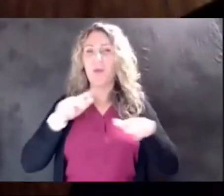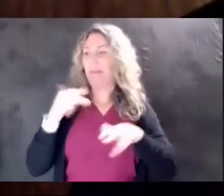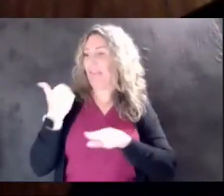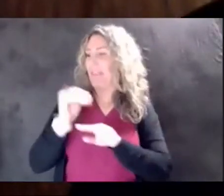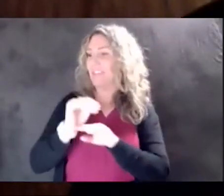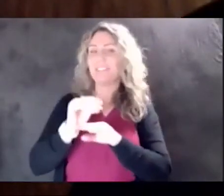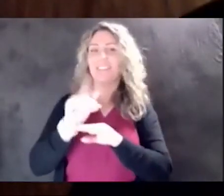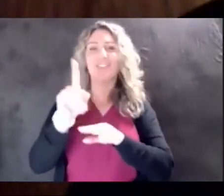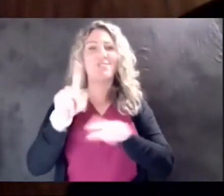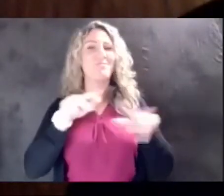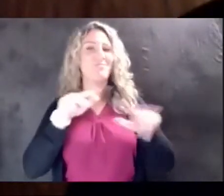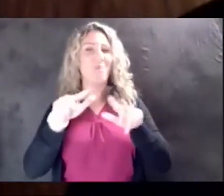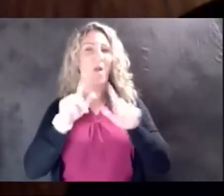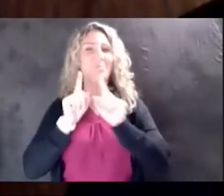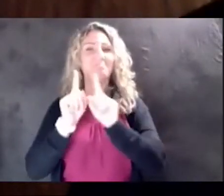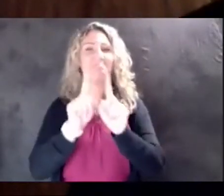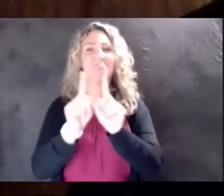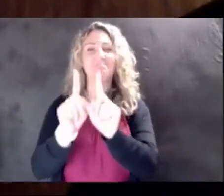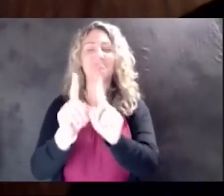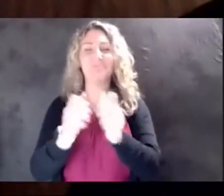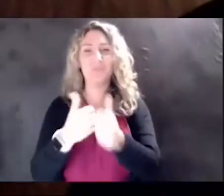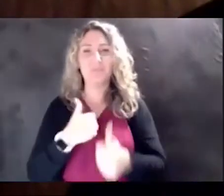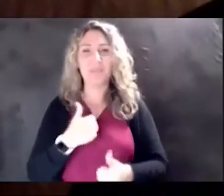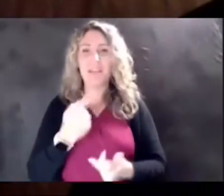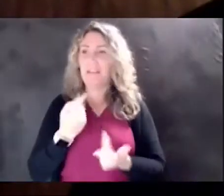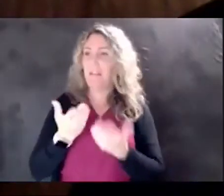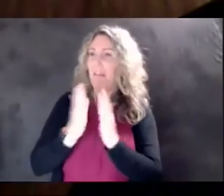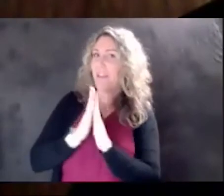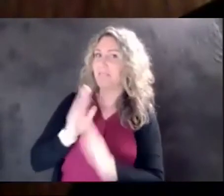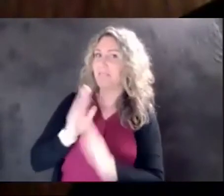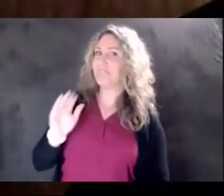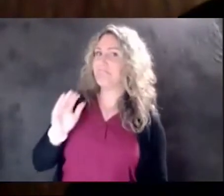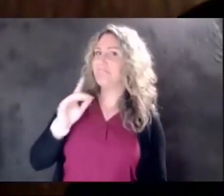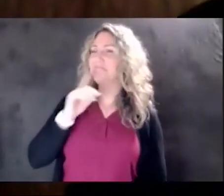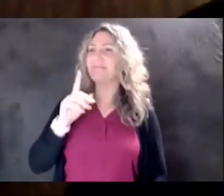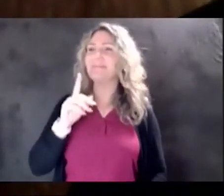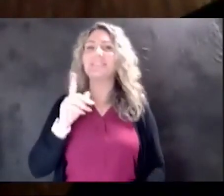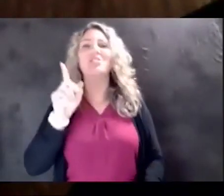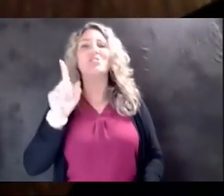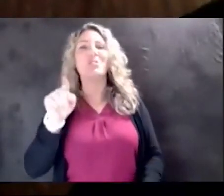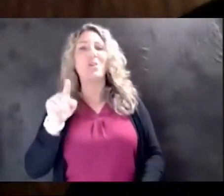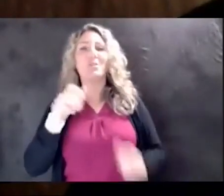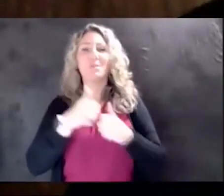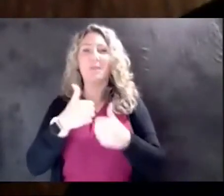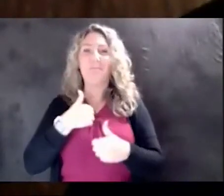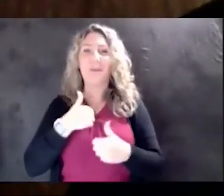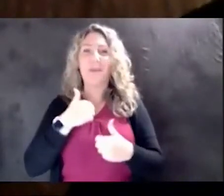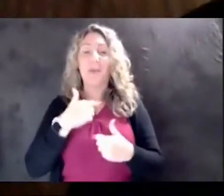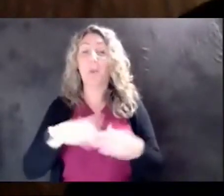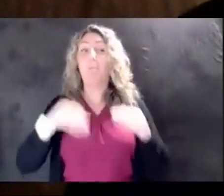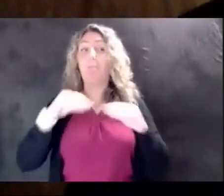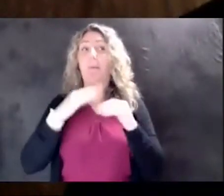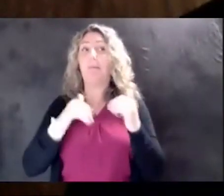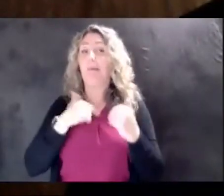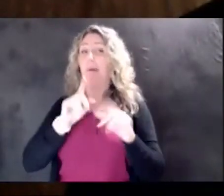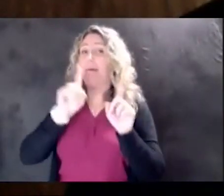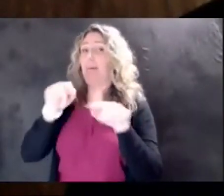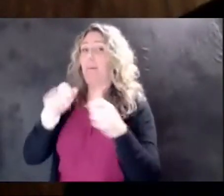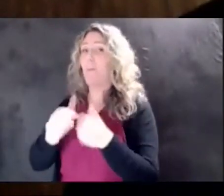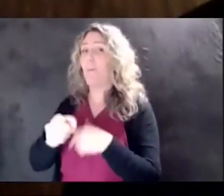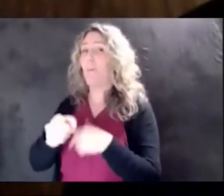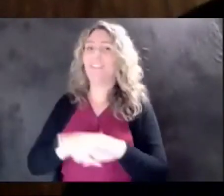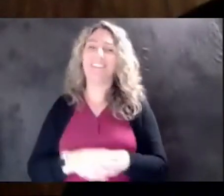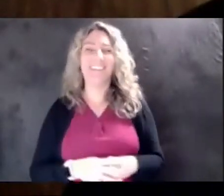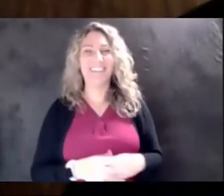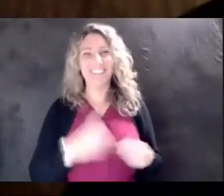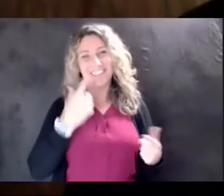out walking with me, and I asked her, and so she goes with me more than I go with her. But